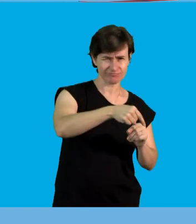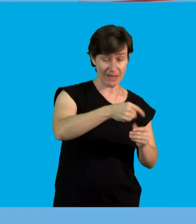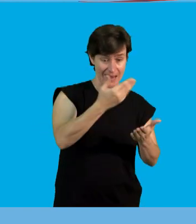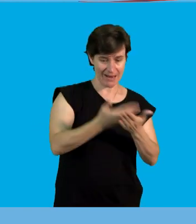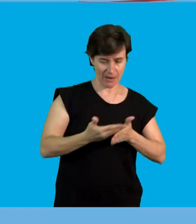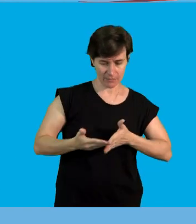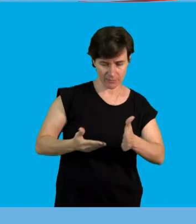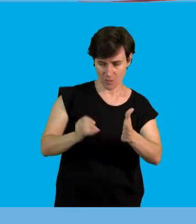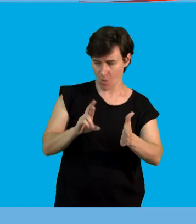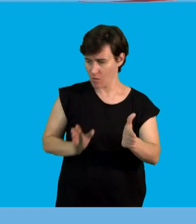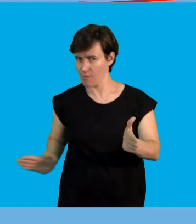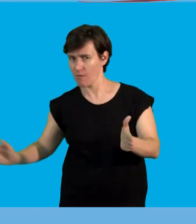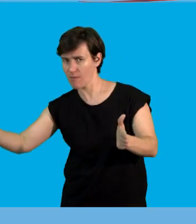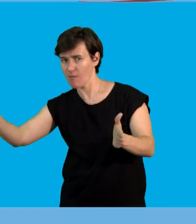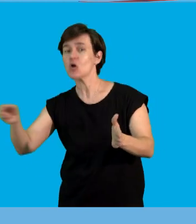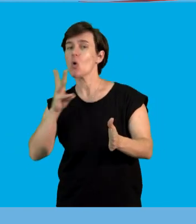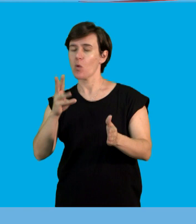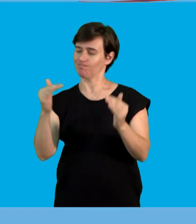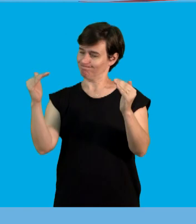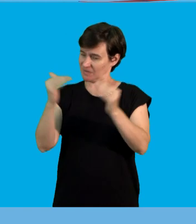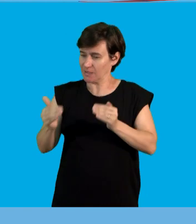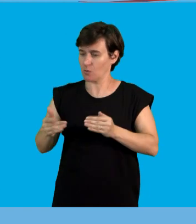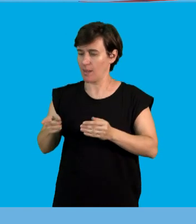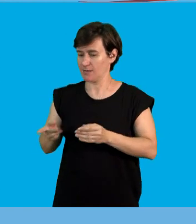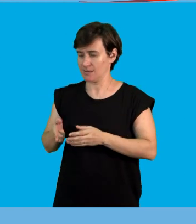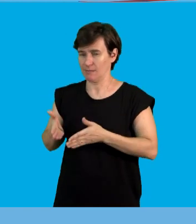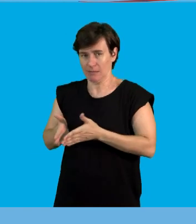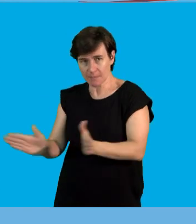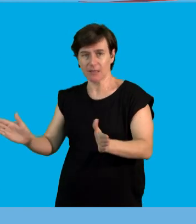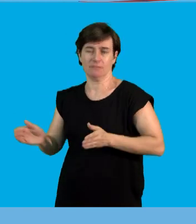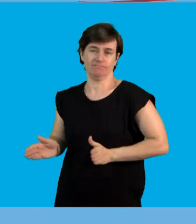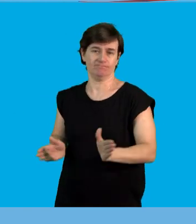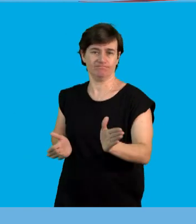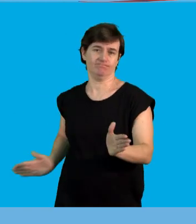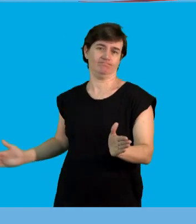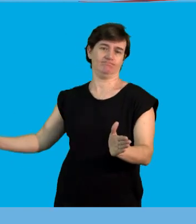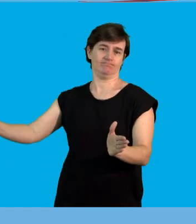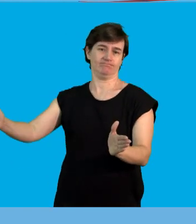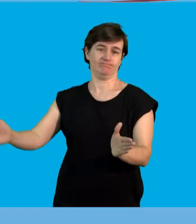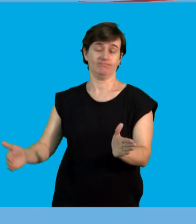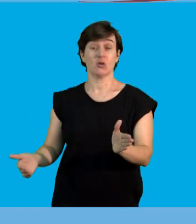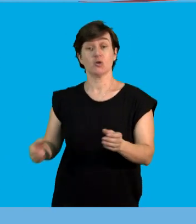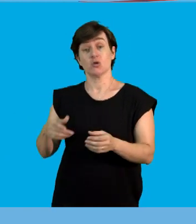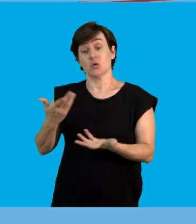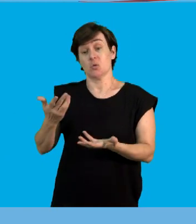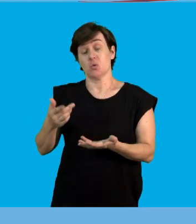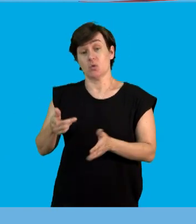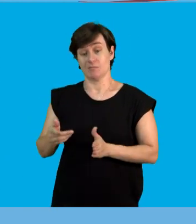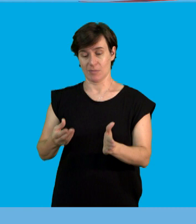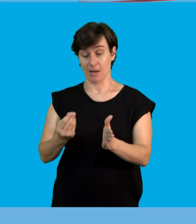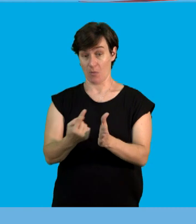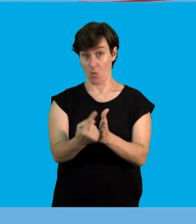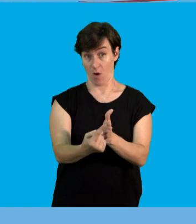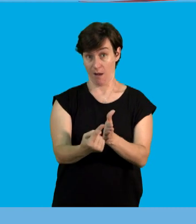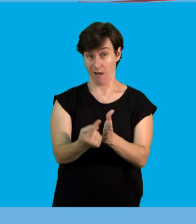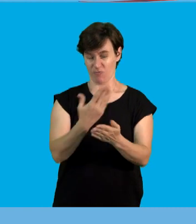mean it will divide. It has to divide. Some of the current will pass through, if you label this as resistor number 1 and